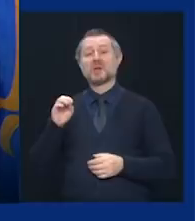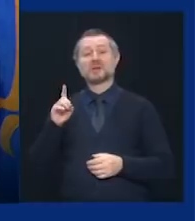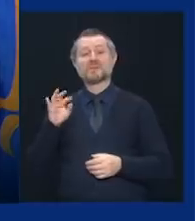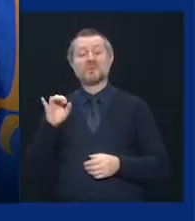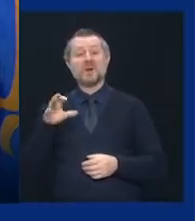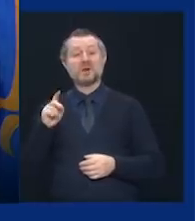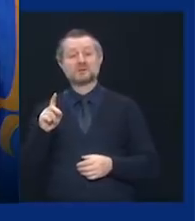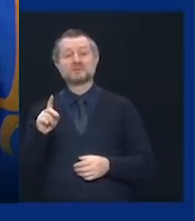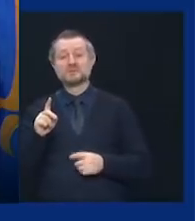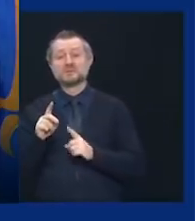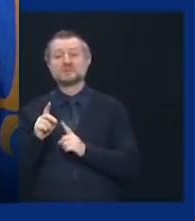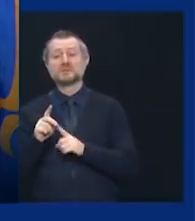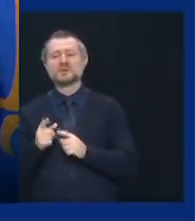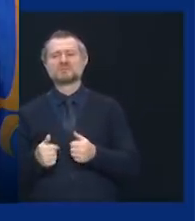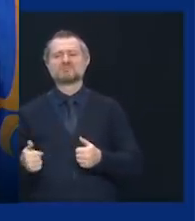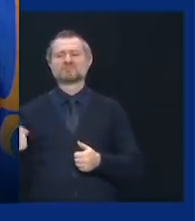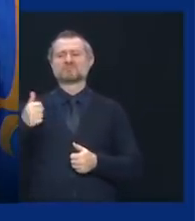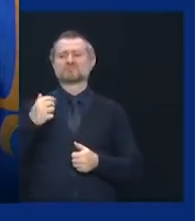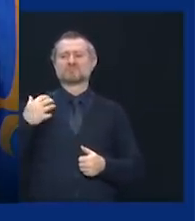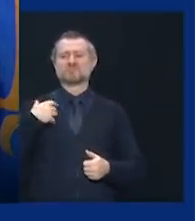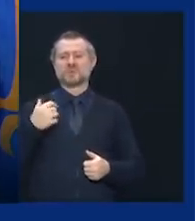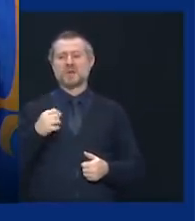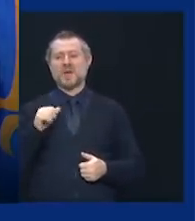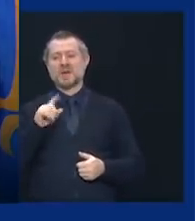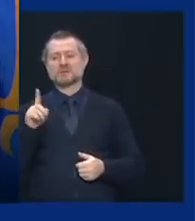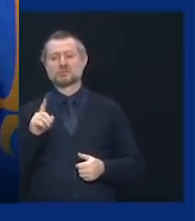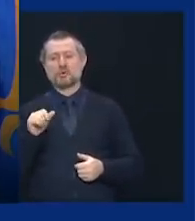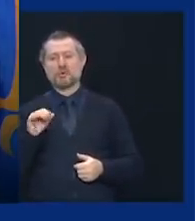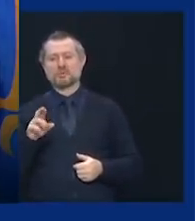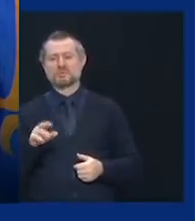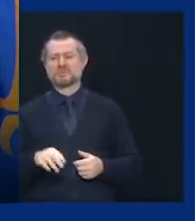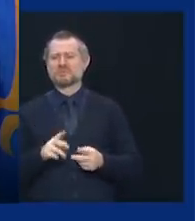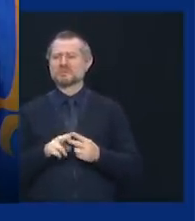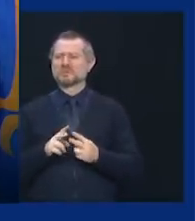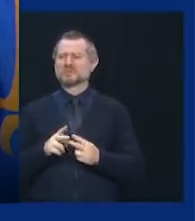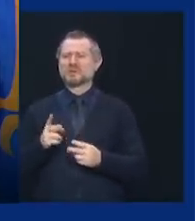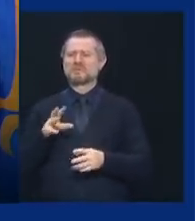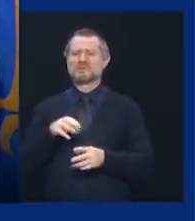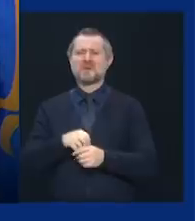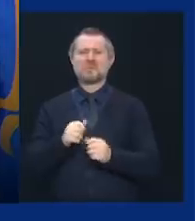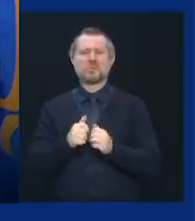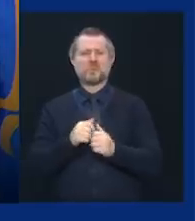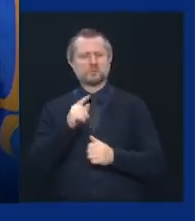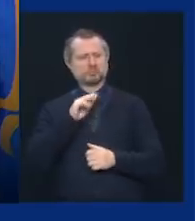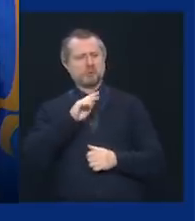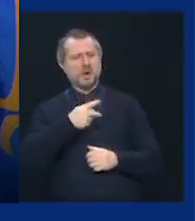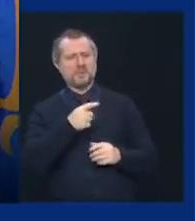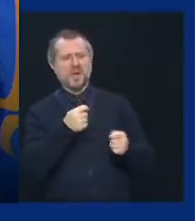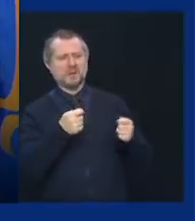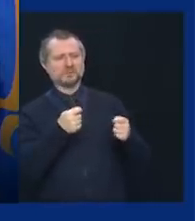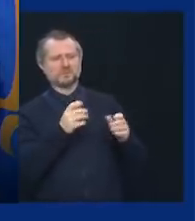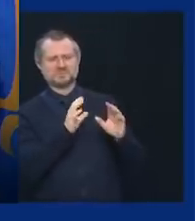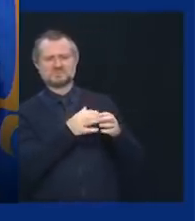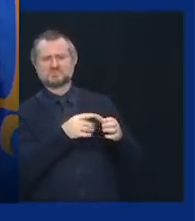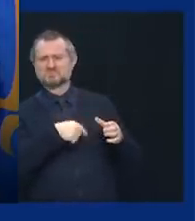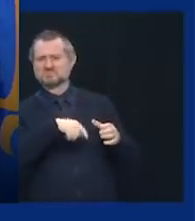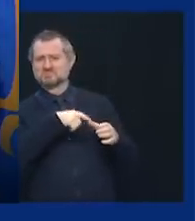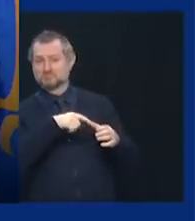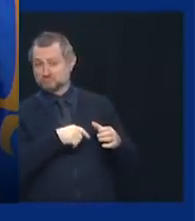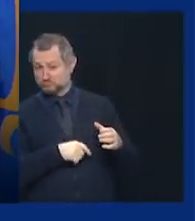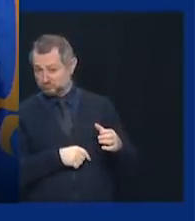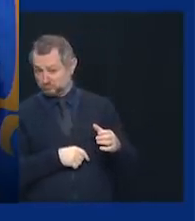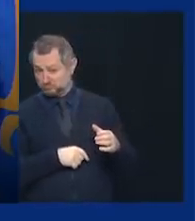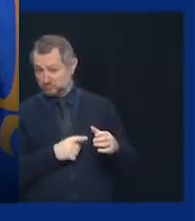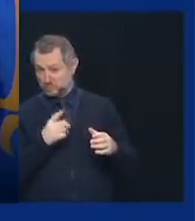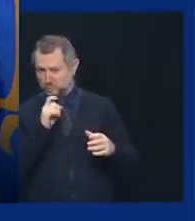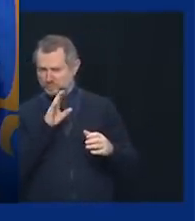Secretary Azar, they were part of a political administration, and they're going to have to answer for their political activity